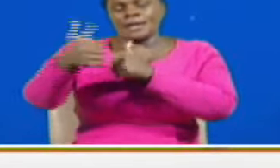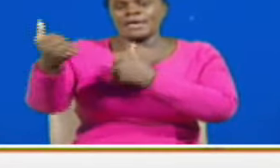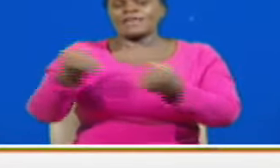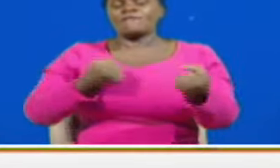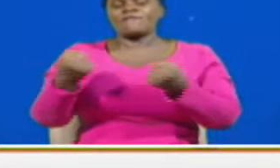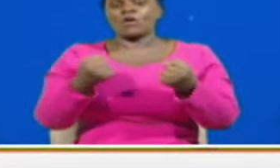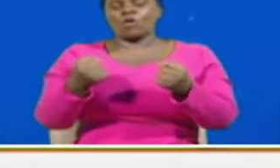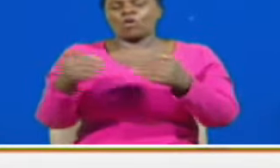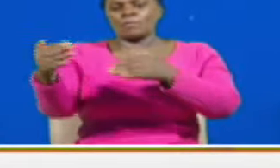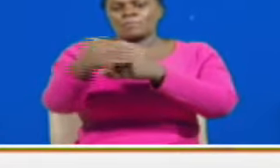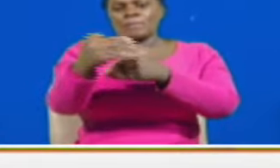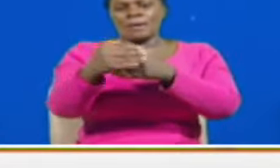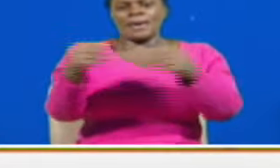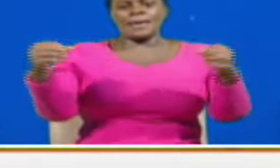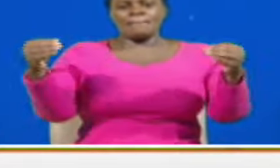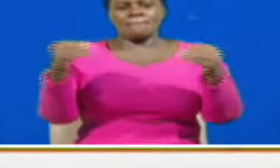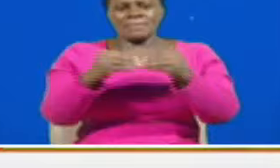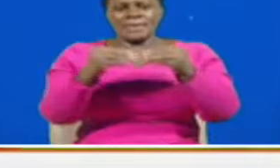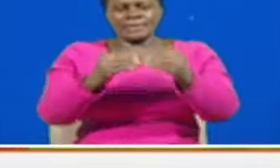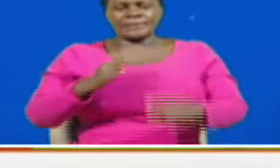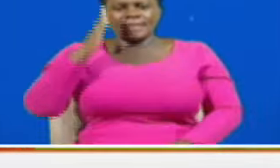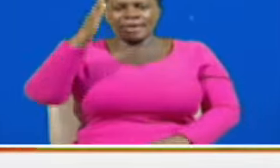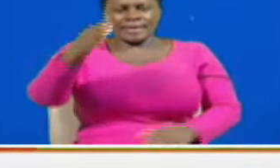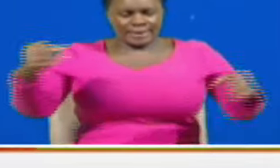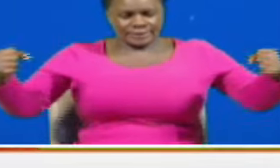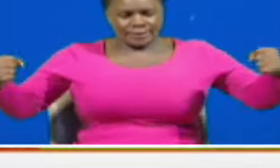mbele, kwa hivyo ikakutana head on collision